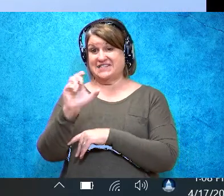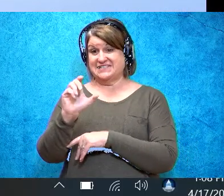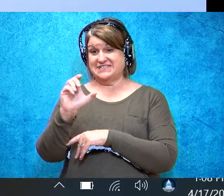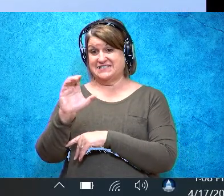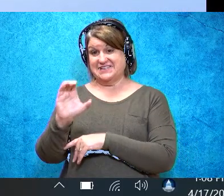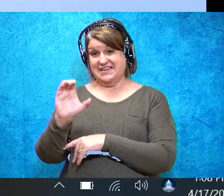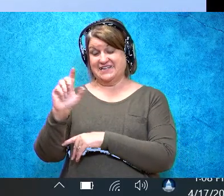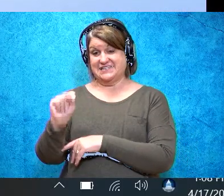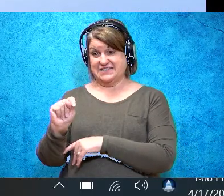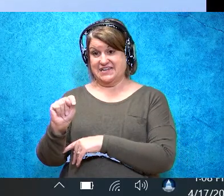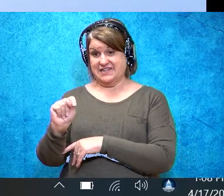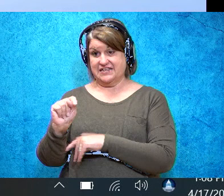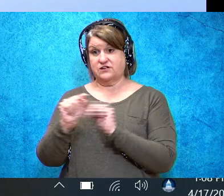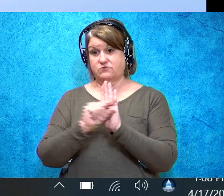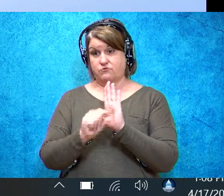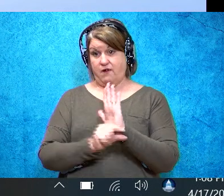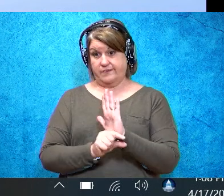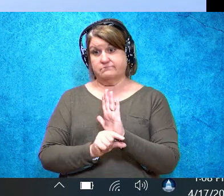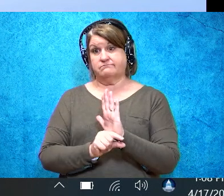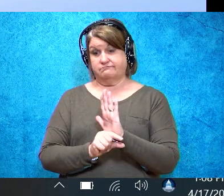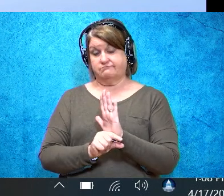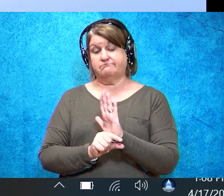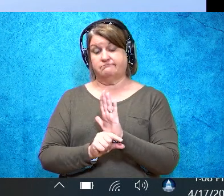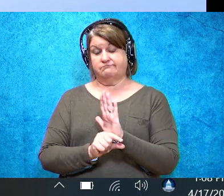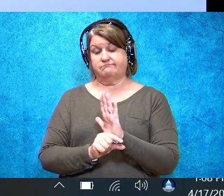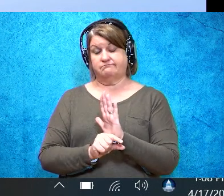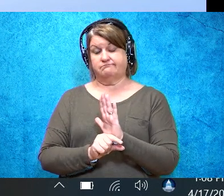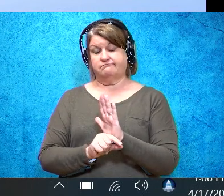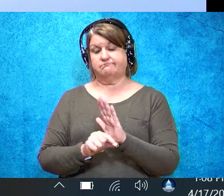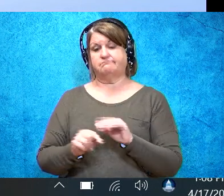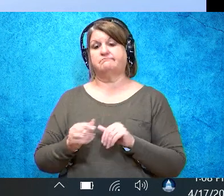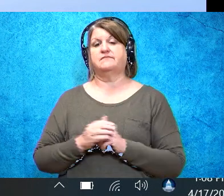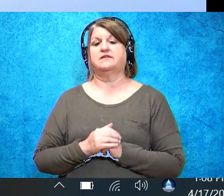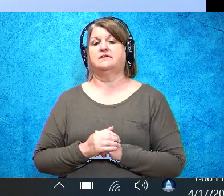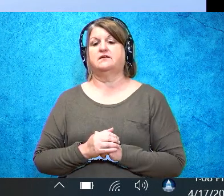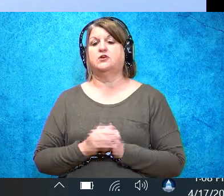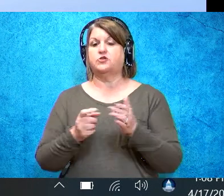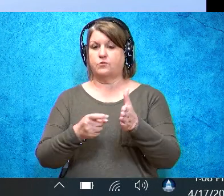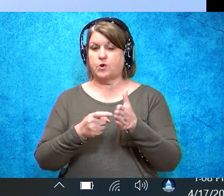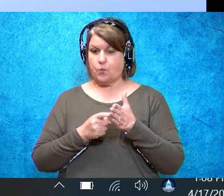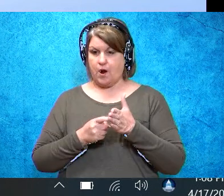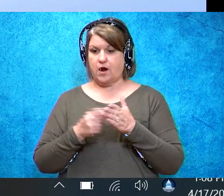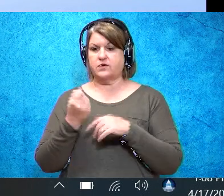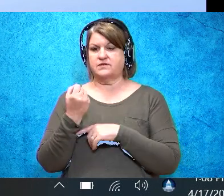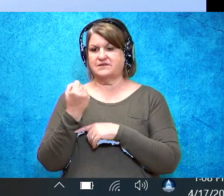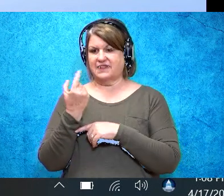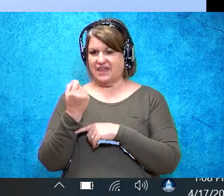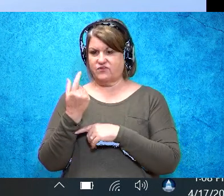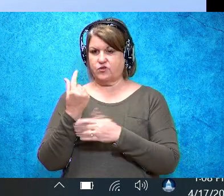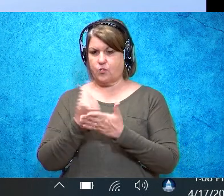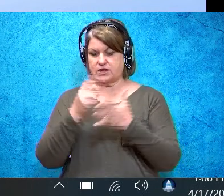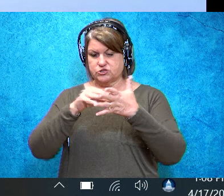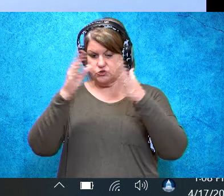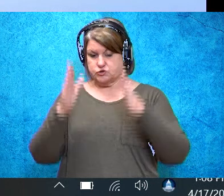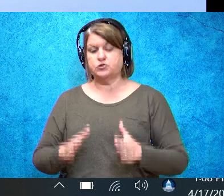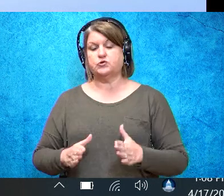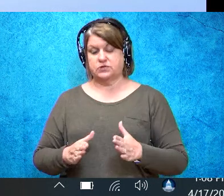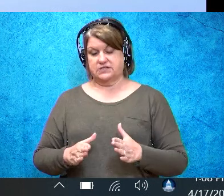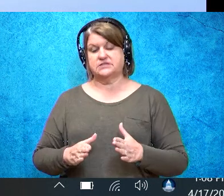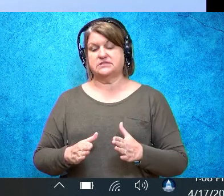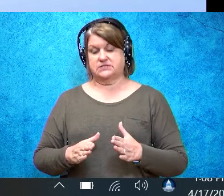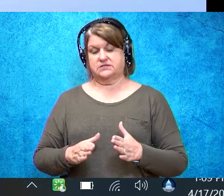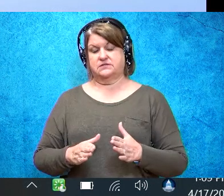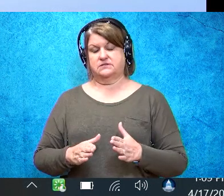All students are required to take the statewide ACT as a junior in high school. However, some students